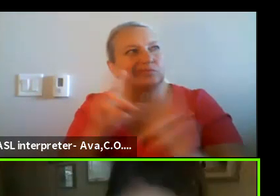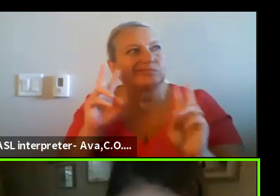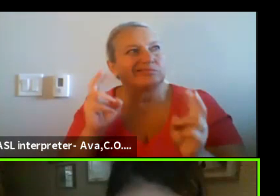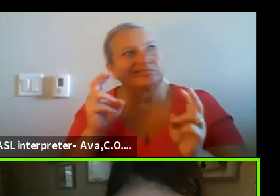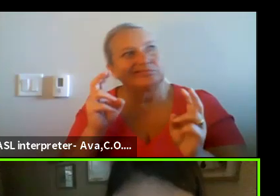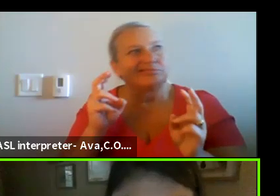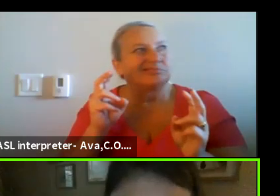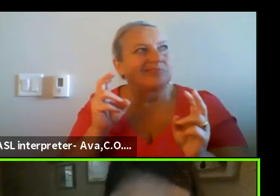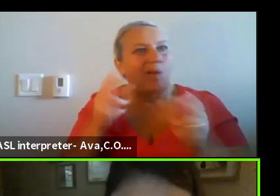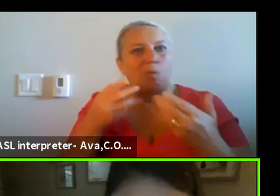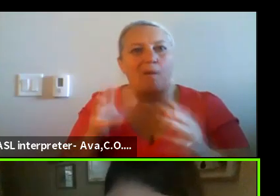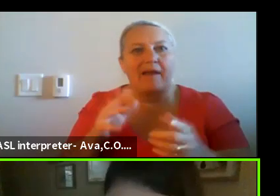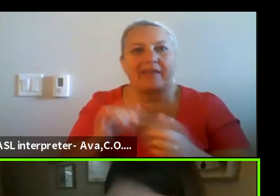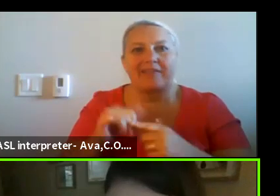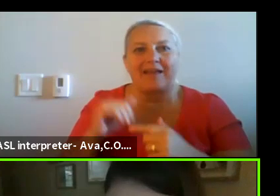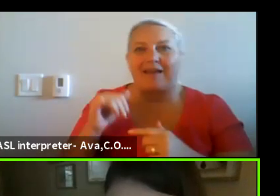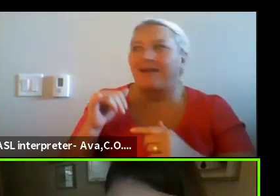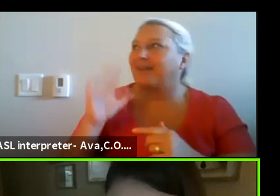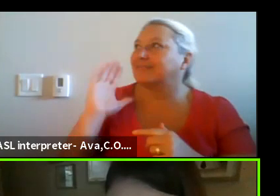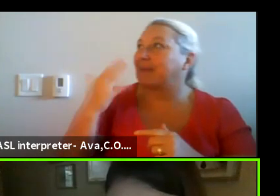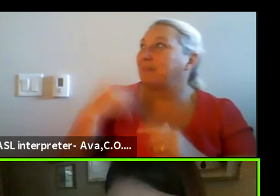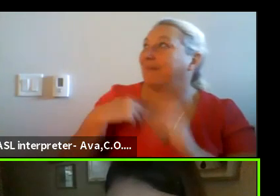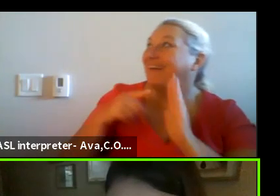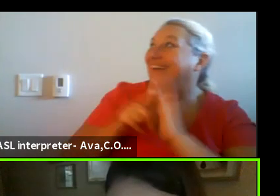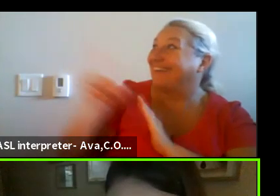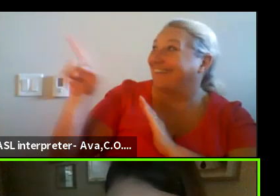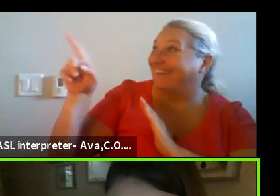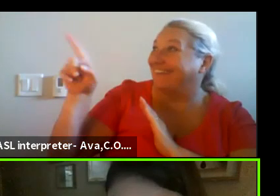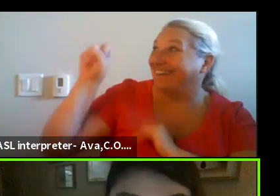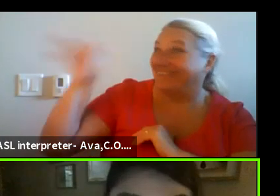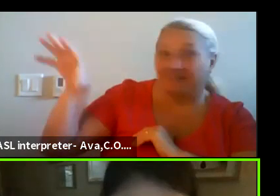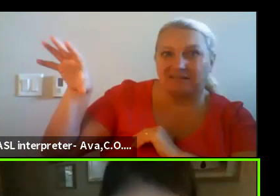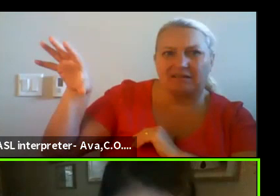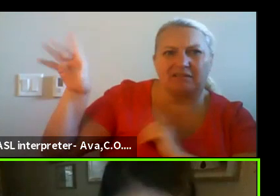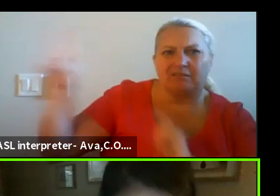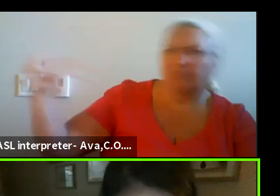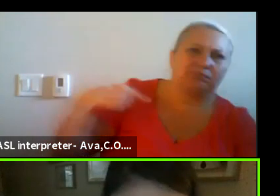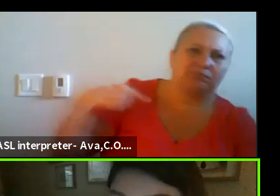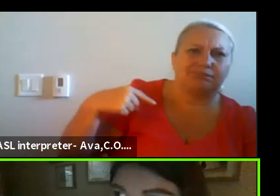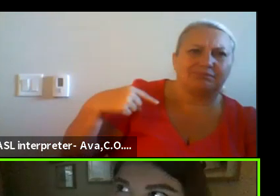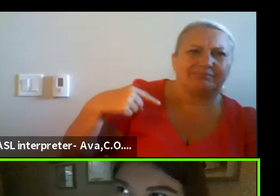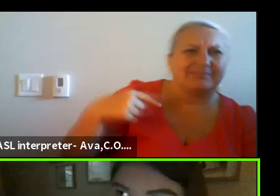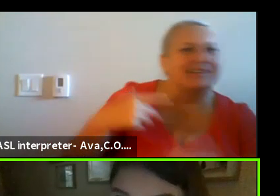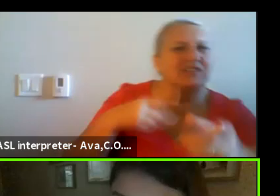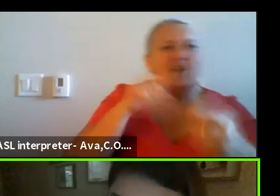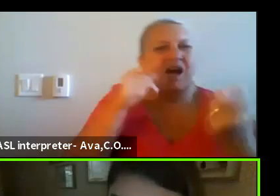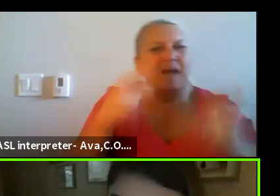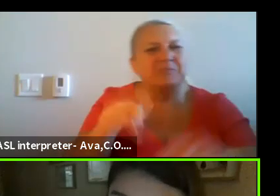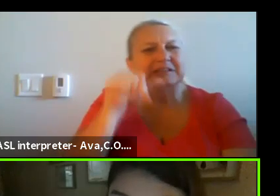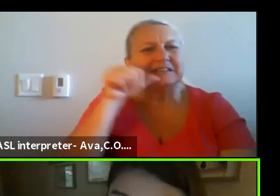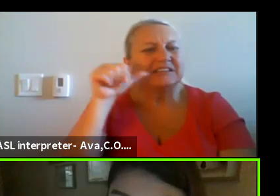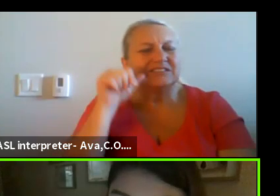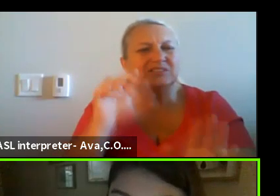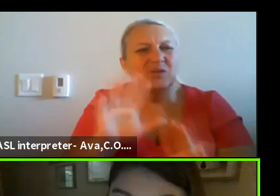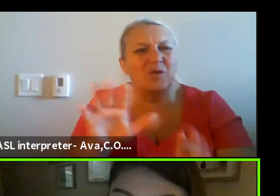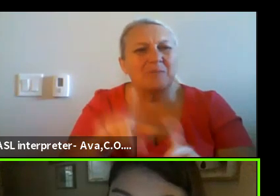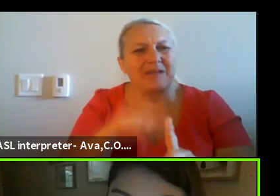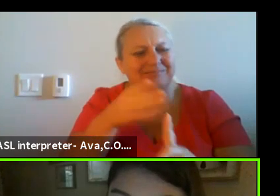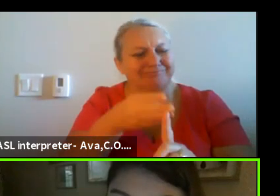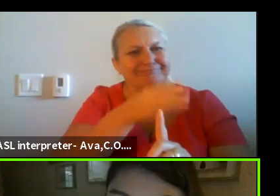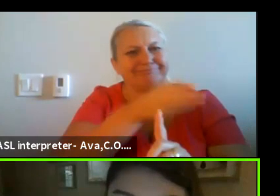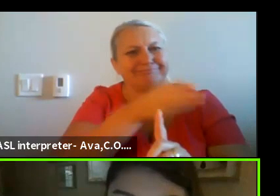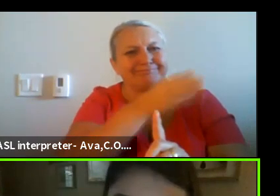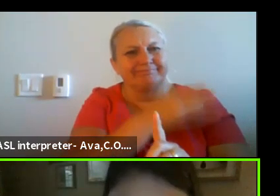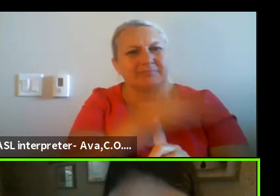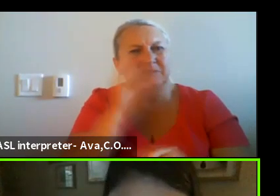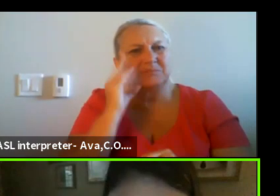way back at. And so not just yesterday, but previous experiences, seeing